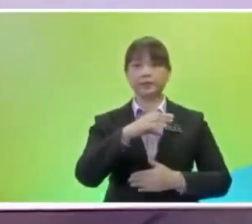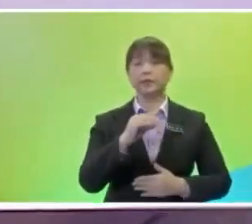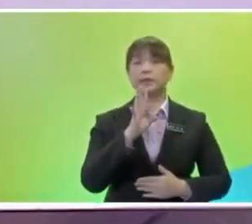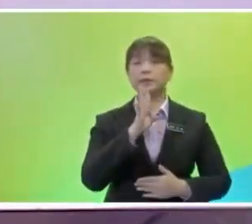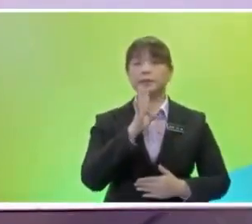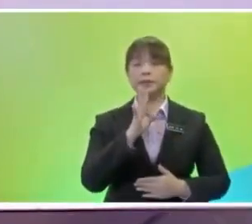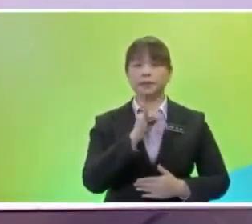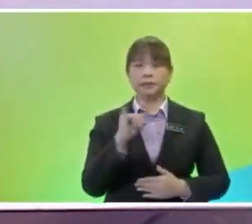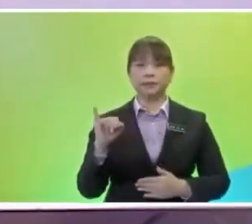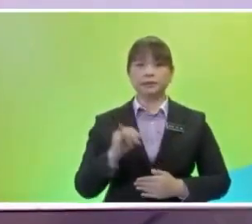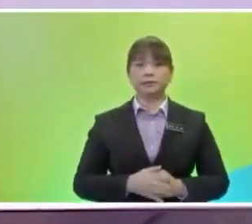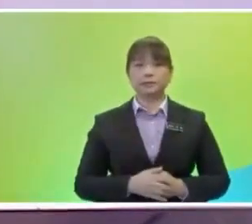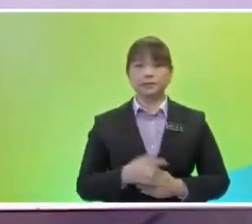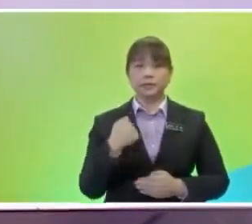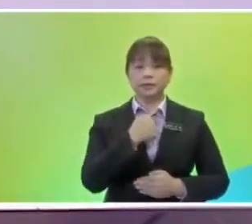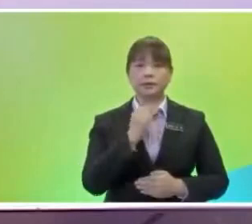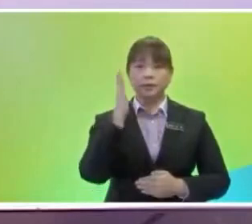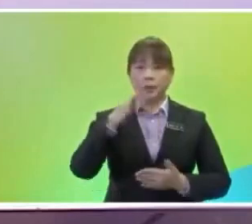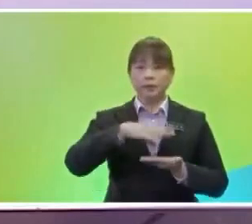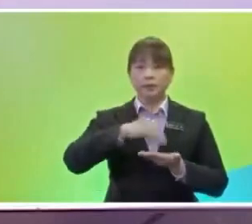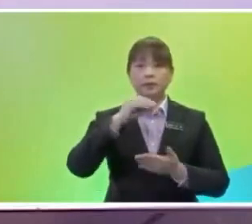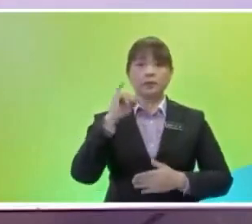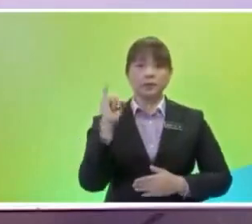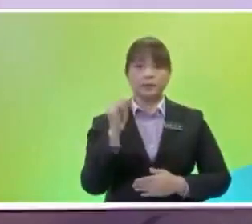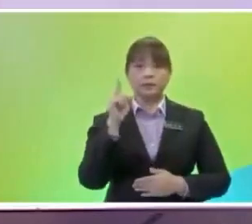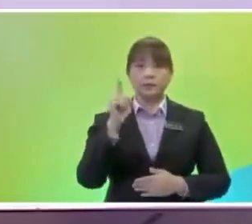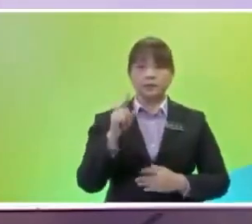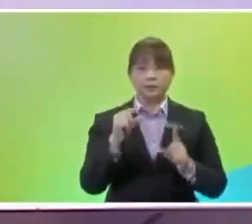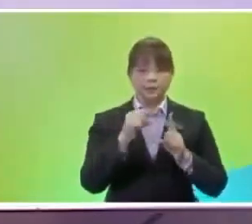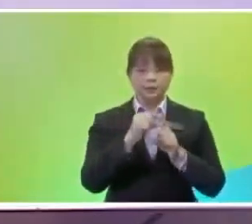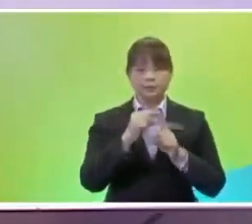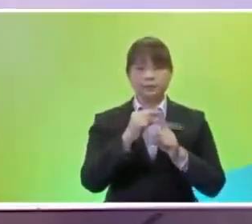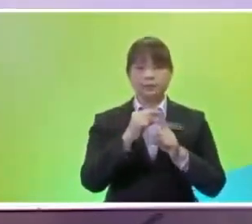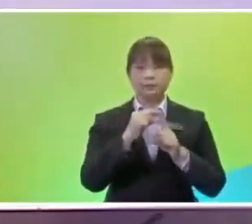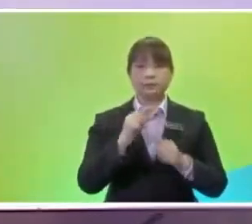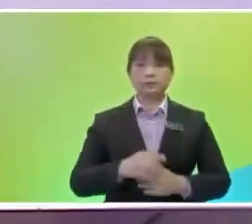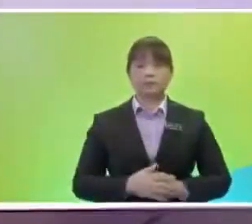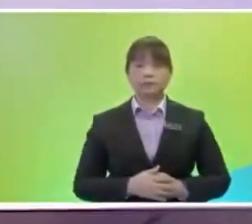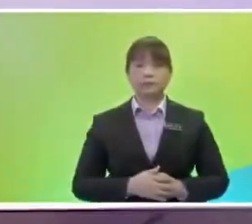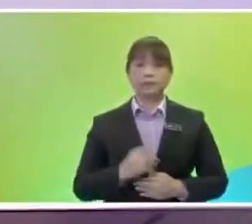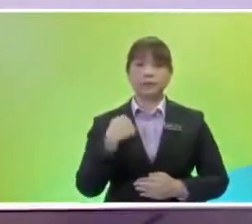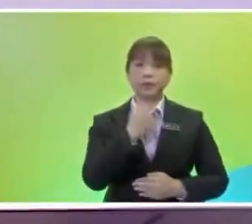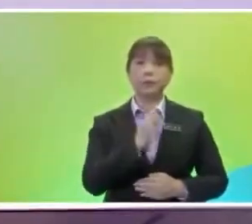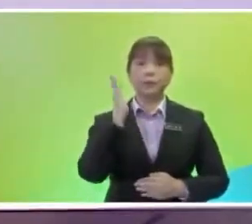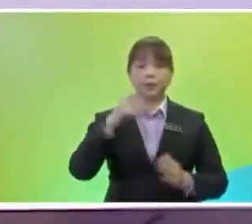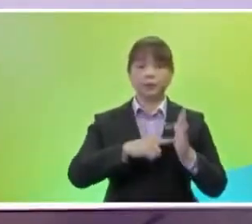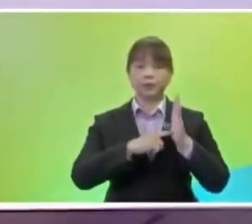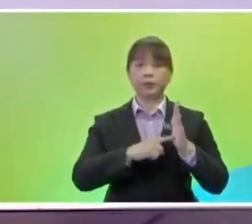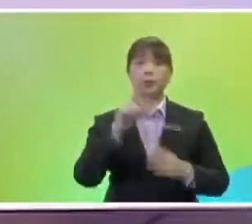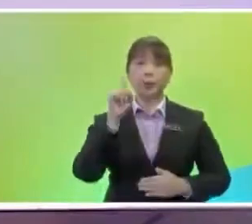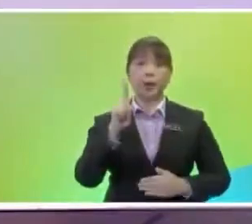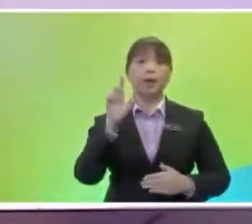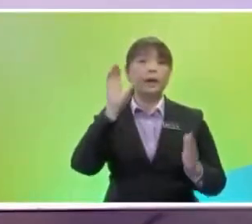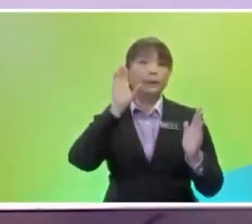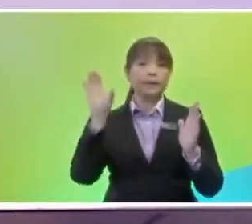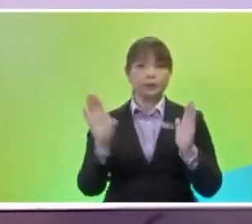on just one word. Just one word. Okay. So I'll be showing you pictures and you need to